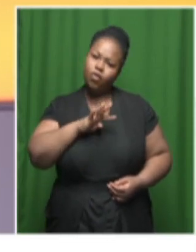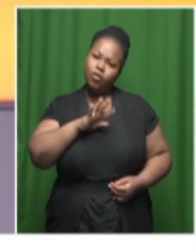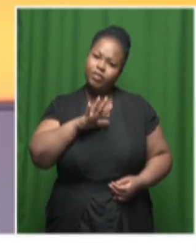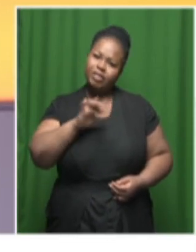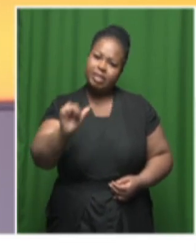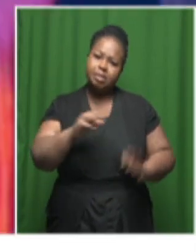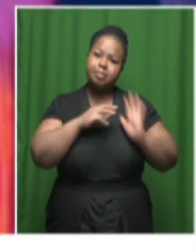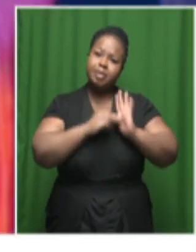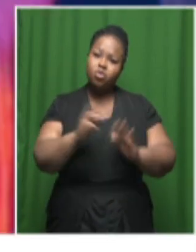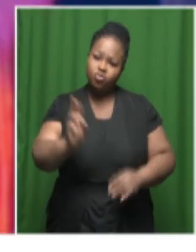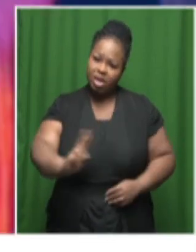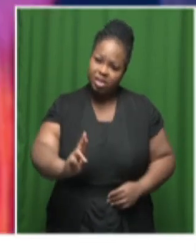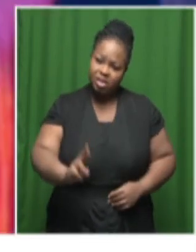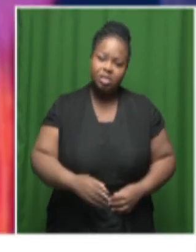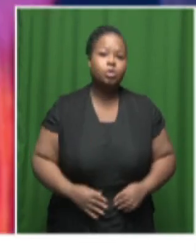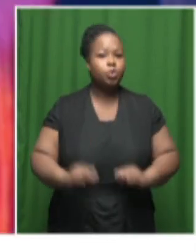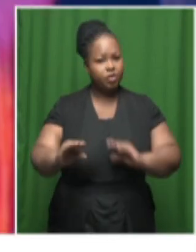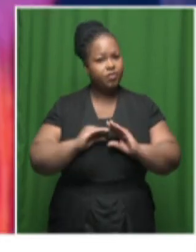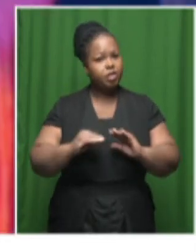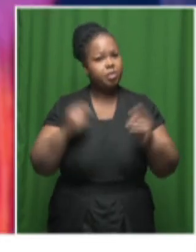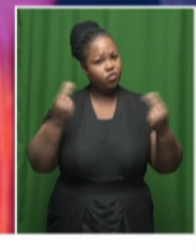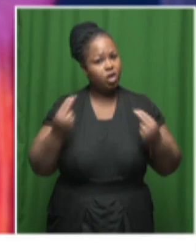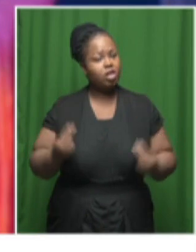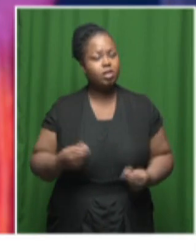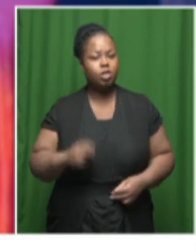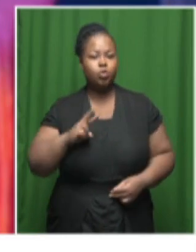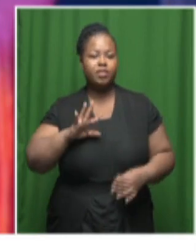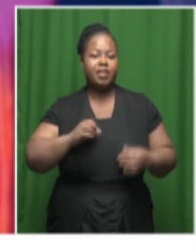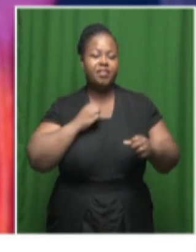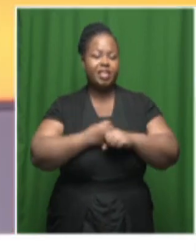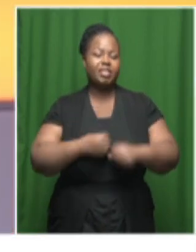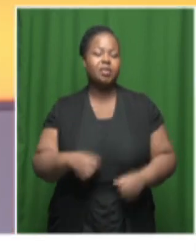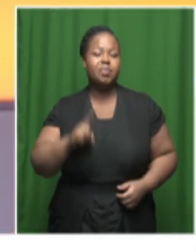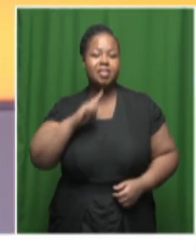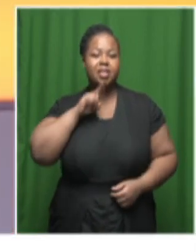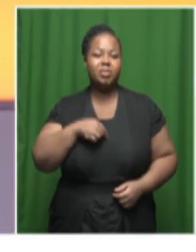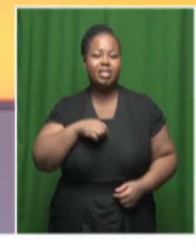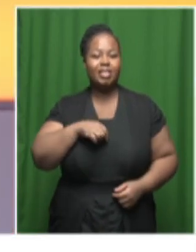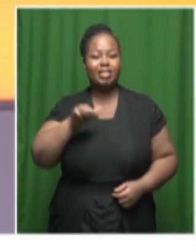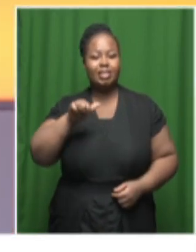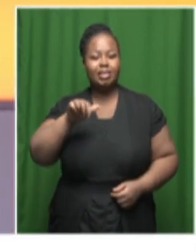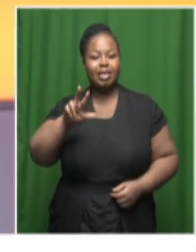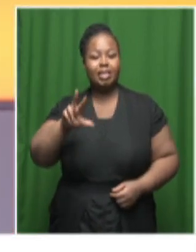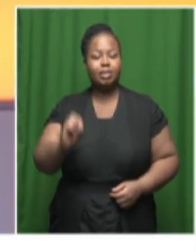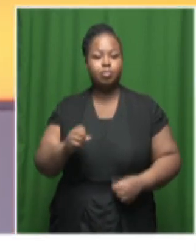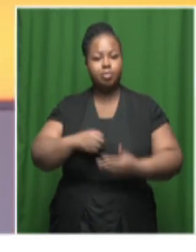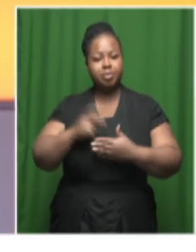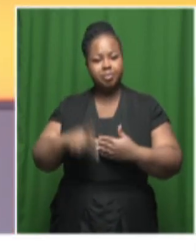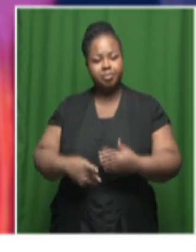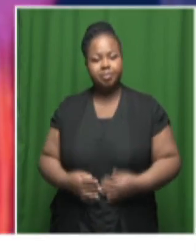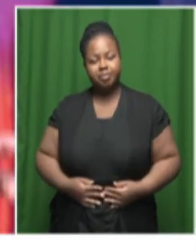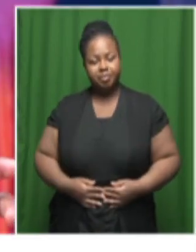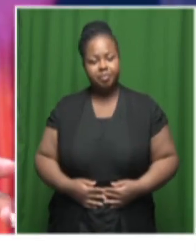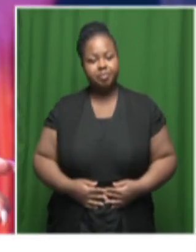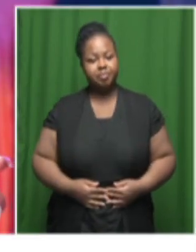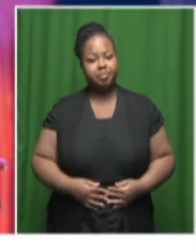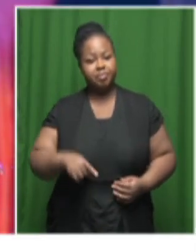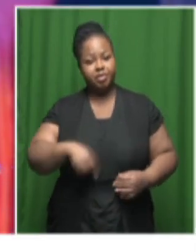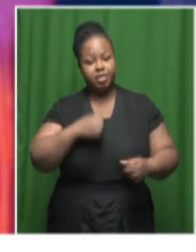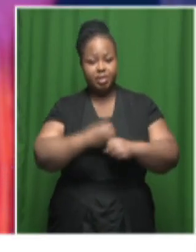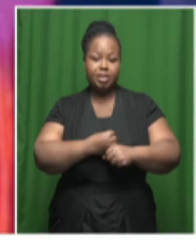456 million rand worth of investment in the arts. Is our 25-year legacy, 1,680 projects. Let's talk about this